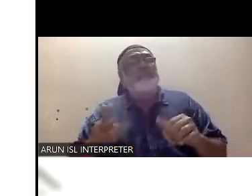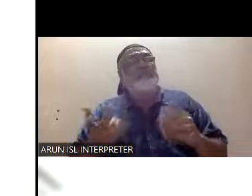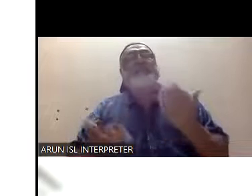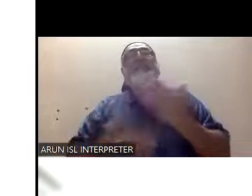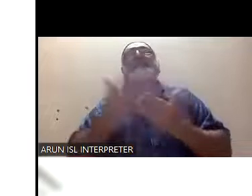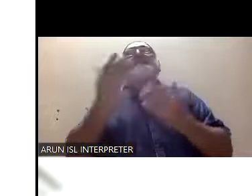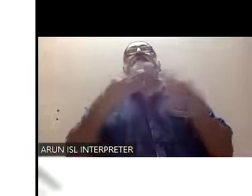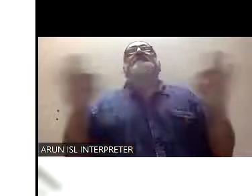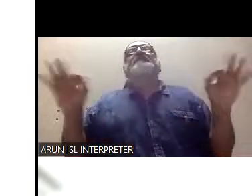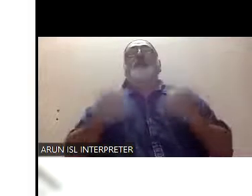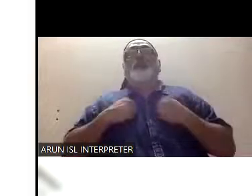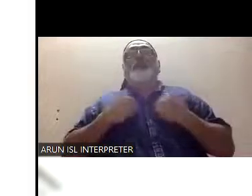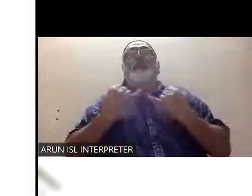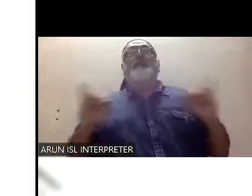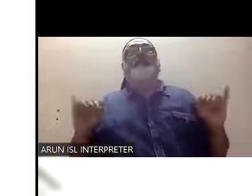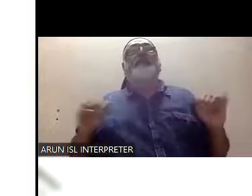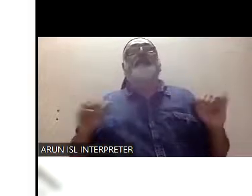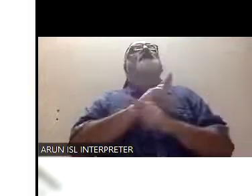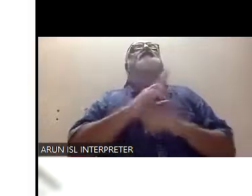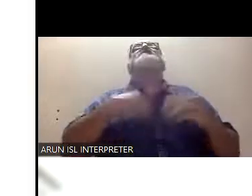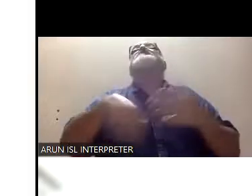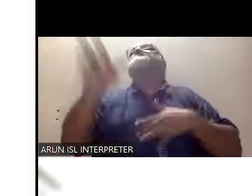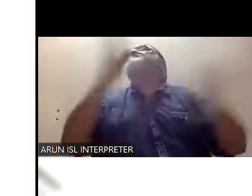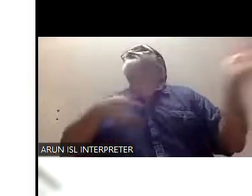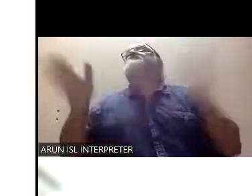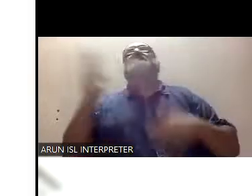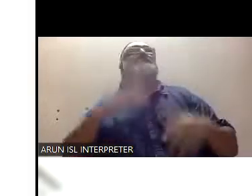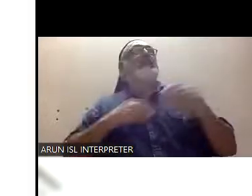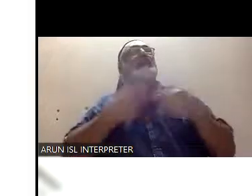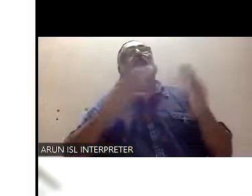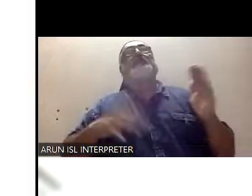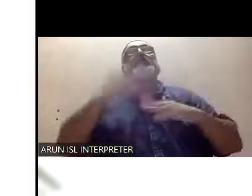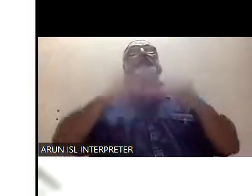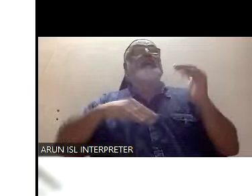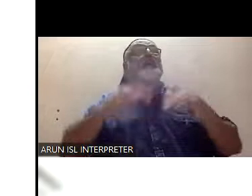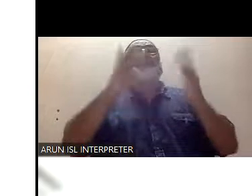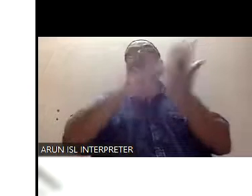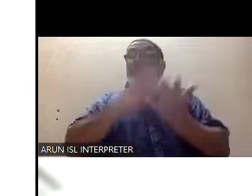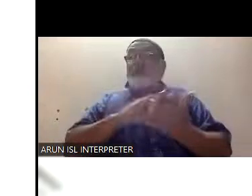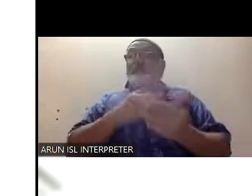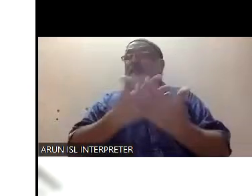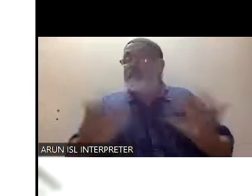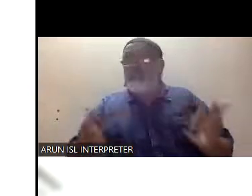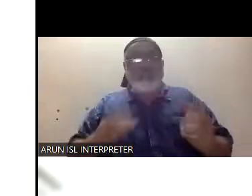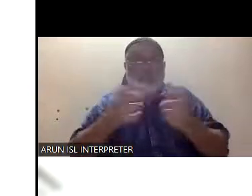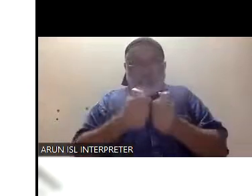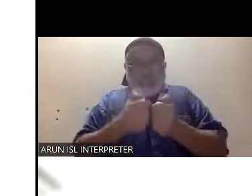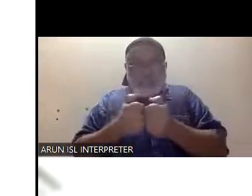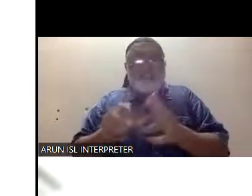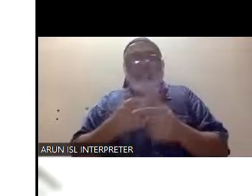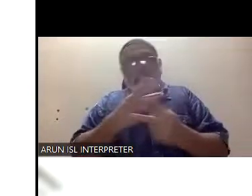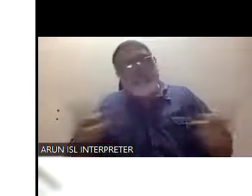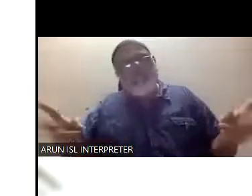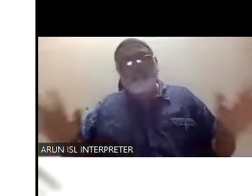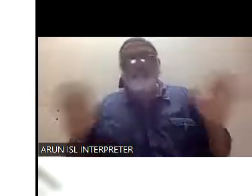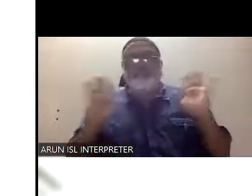of independence of approach and entry to a particular building, place, or the use of a particular product